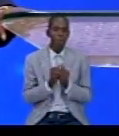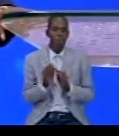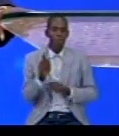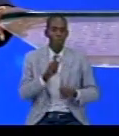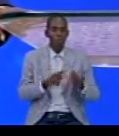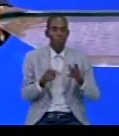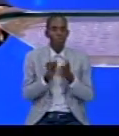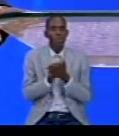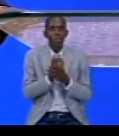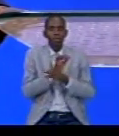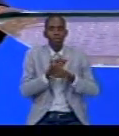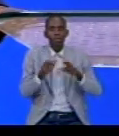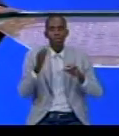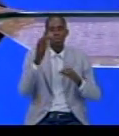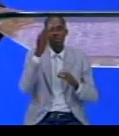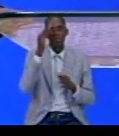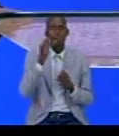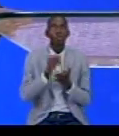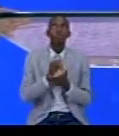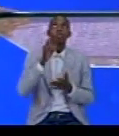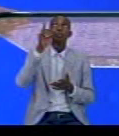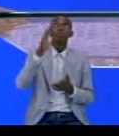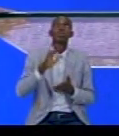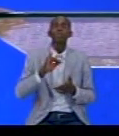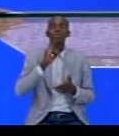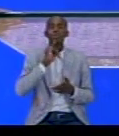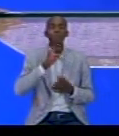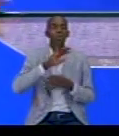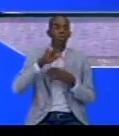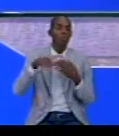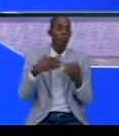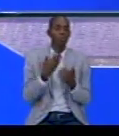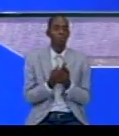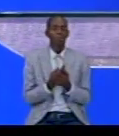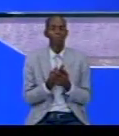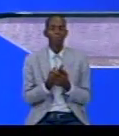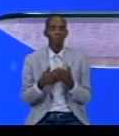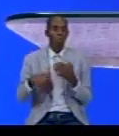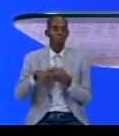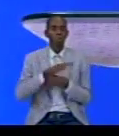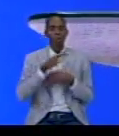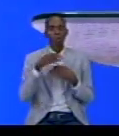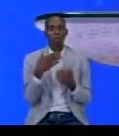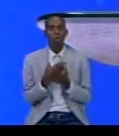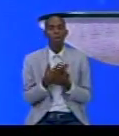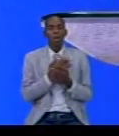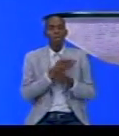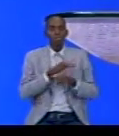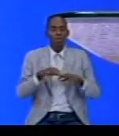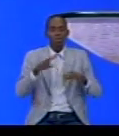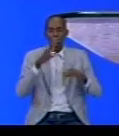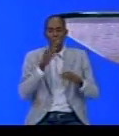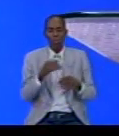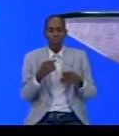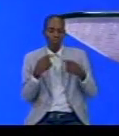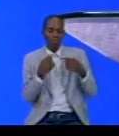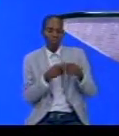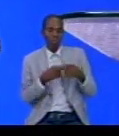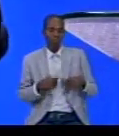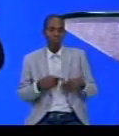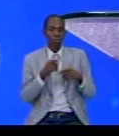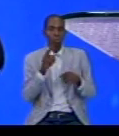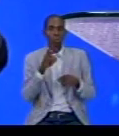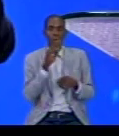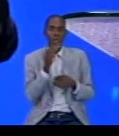that God is overall over the whole of mankind. And don't be arguing in your home. You're